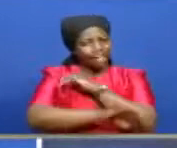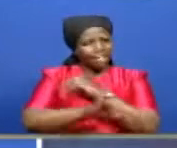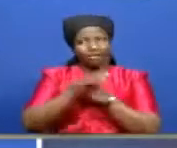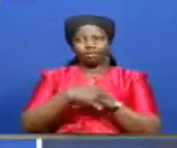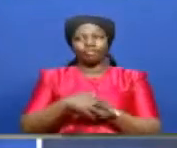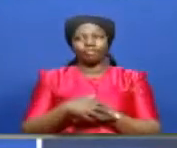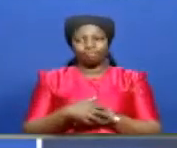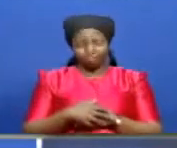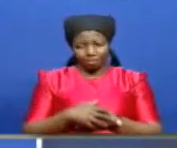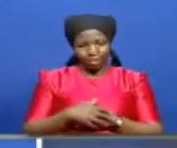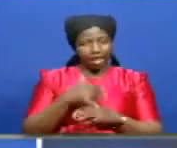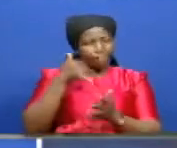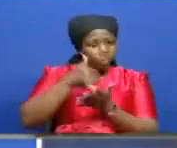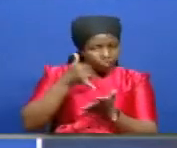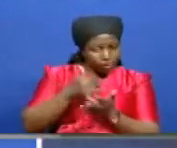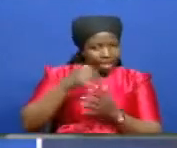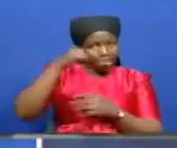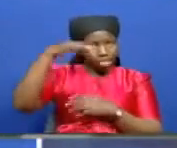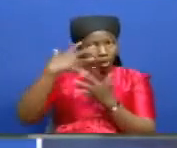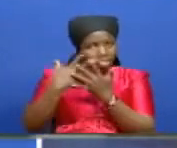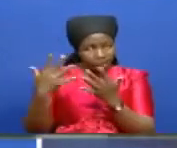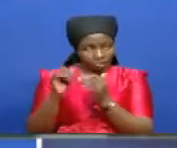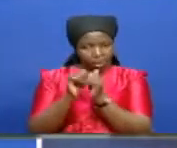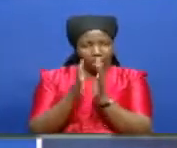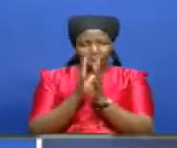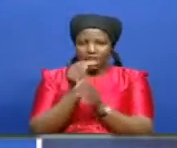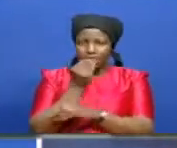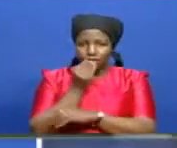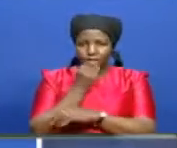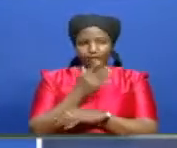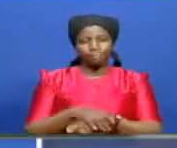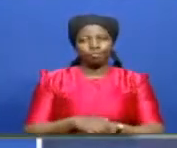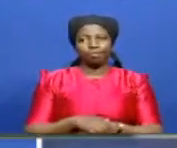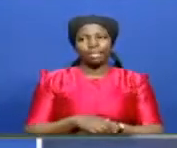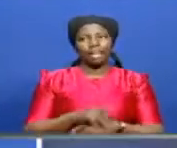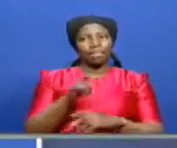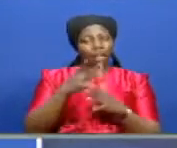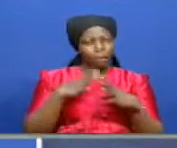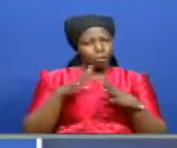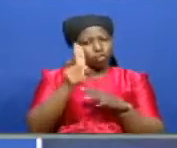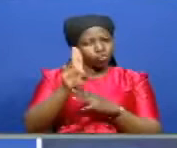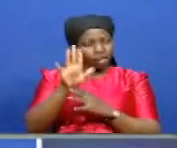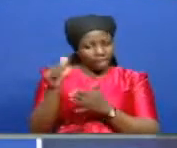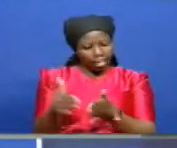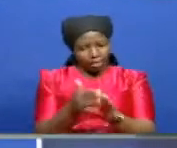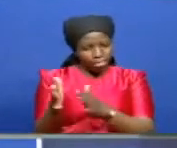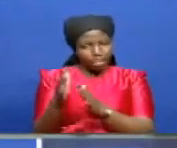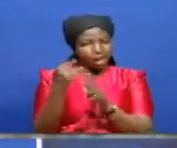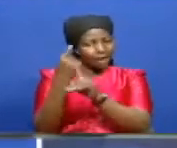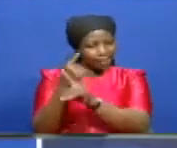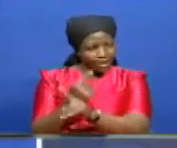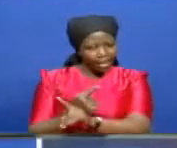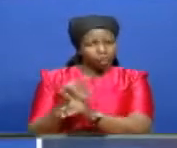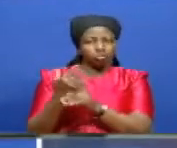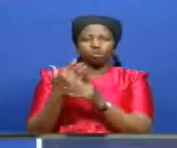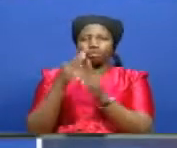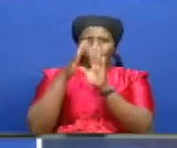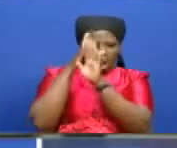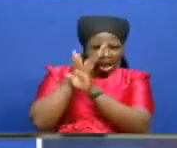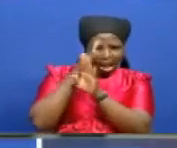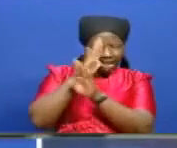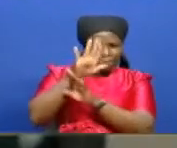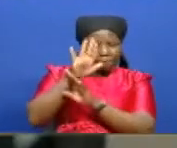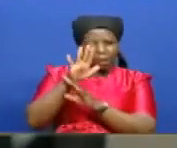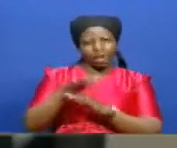and foodstuffs, noting that counterfeiters employ deceitful strategies to cover their illicit distribution trails. And being a hub